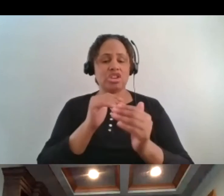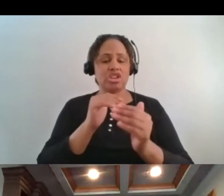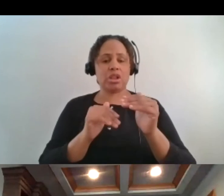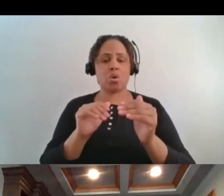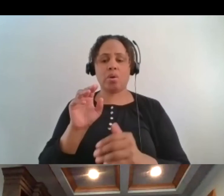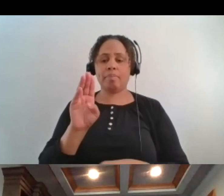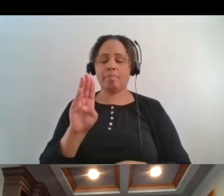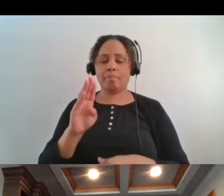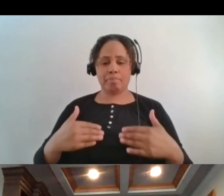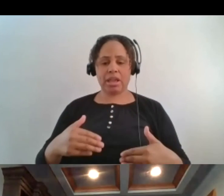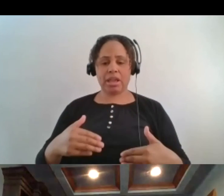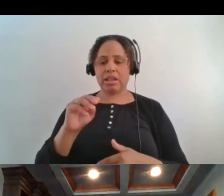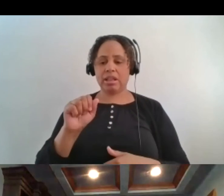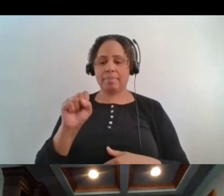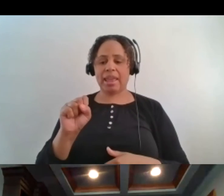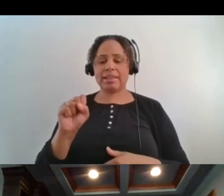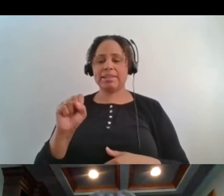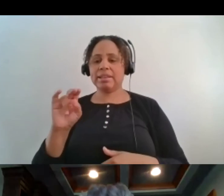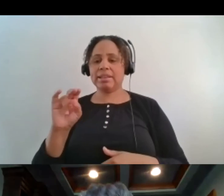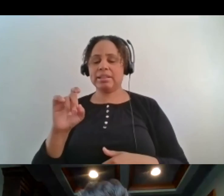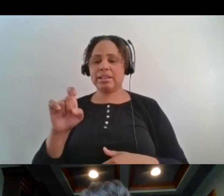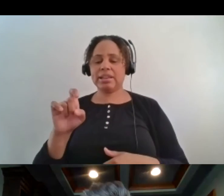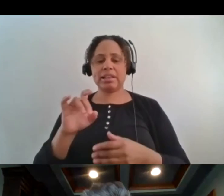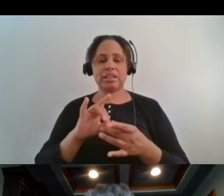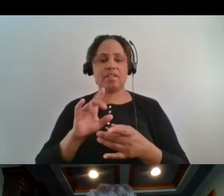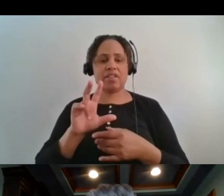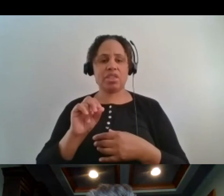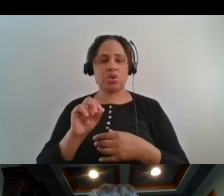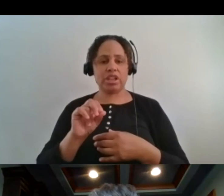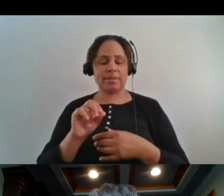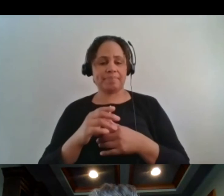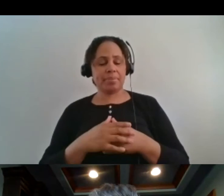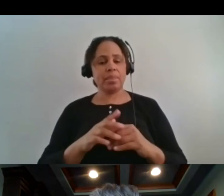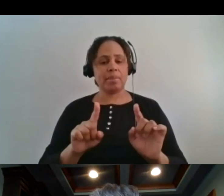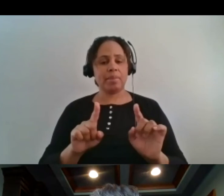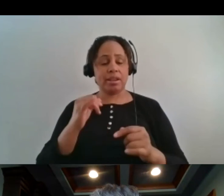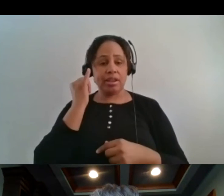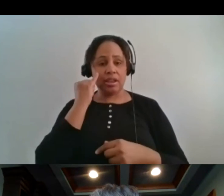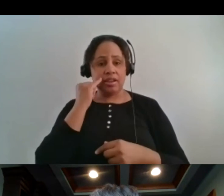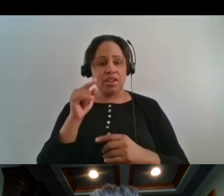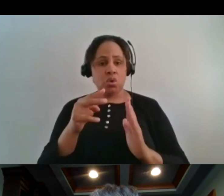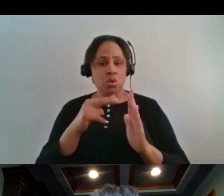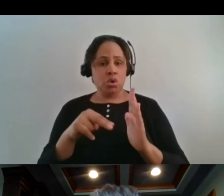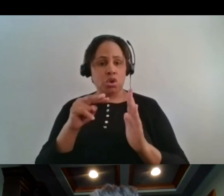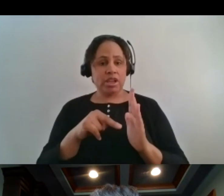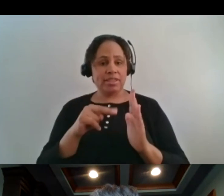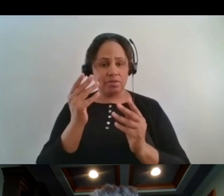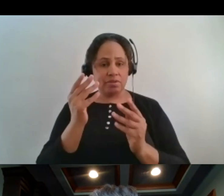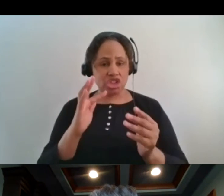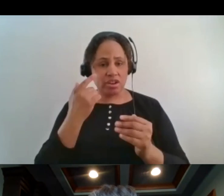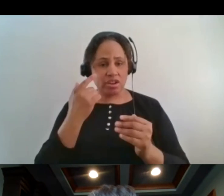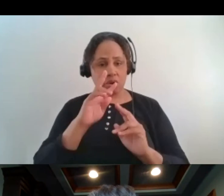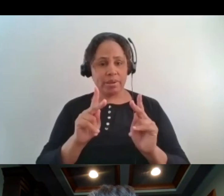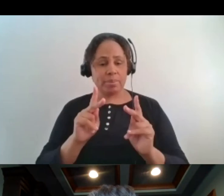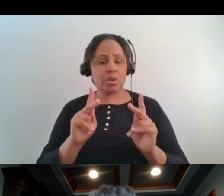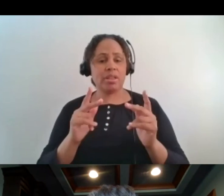but we talk with patients between 30 and 35. And if you look at the literature, for patients who have long-standing diabetes and